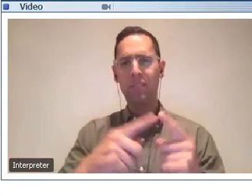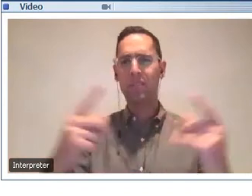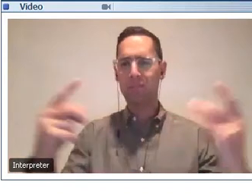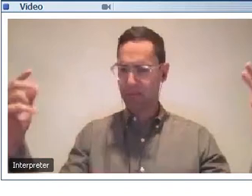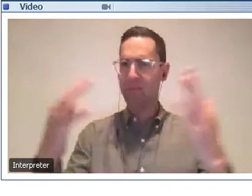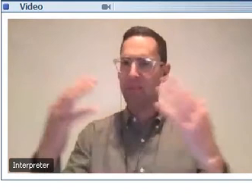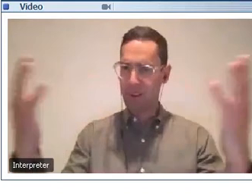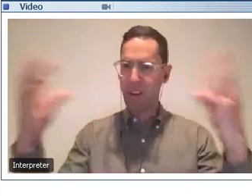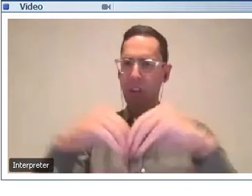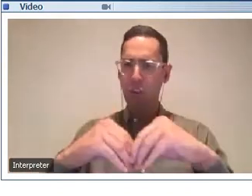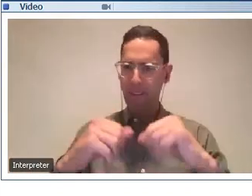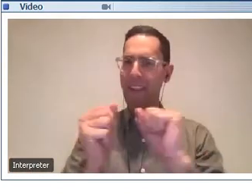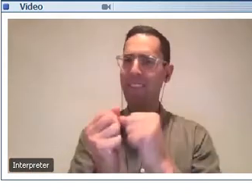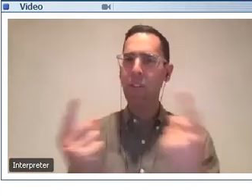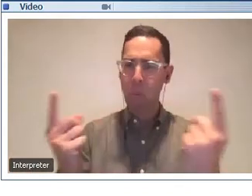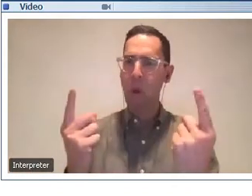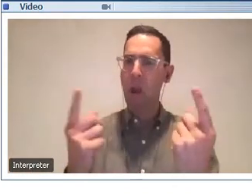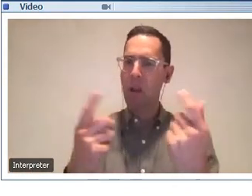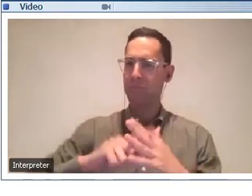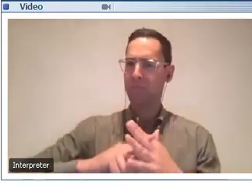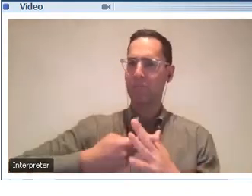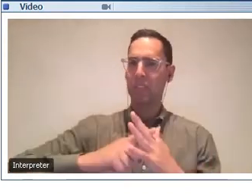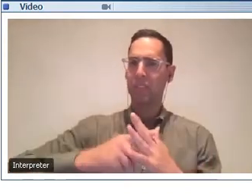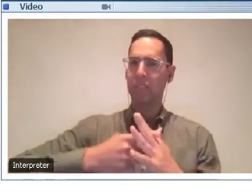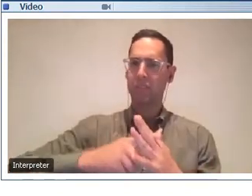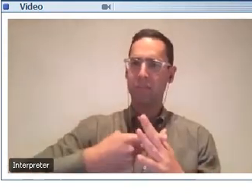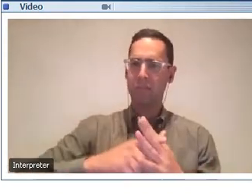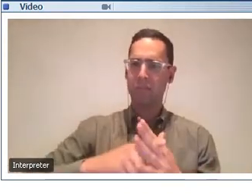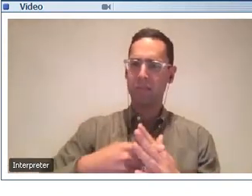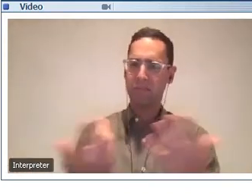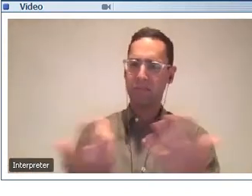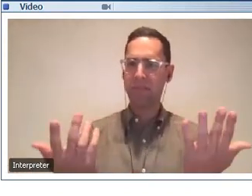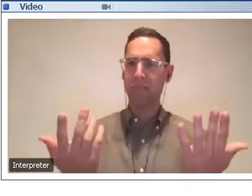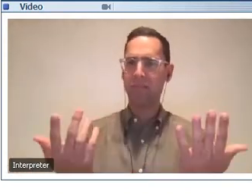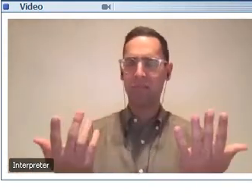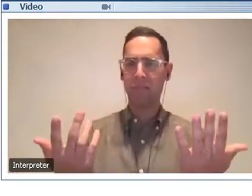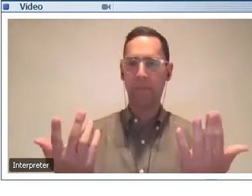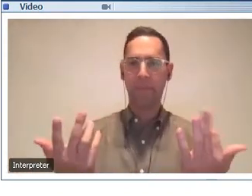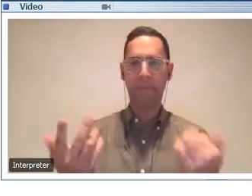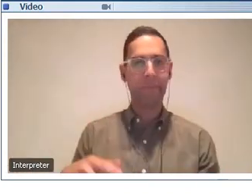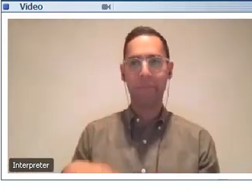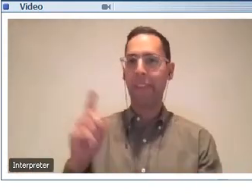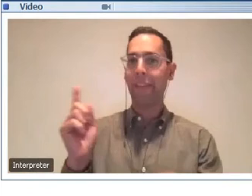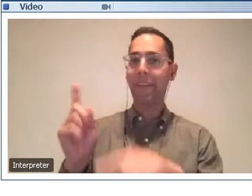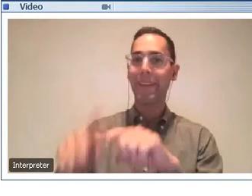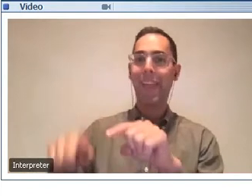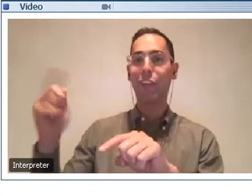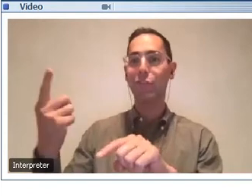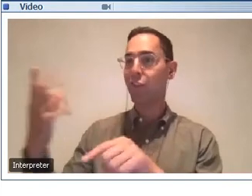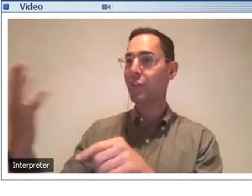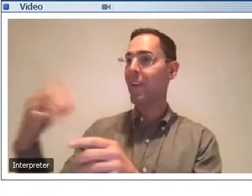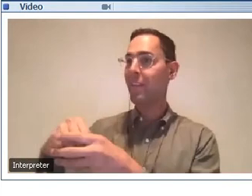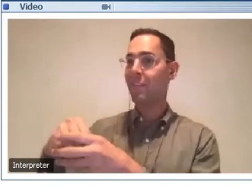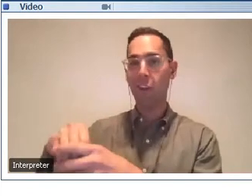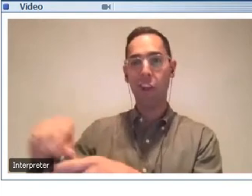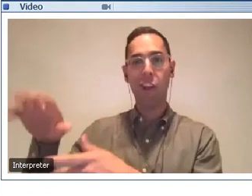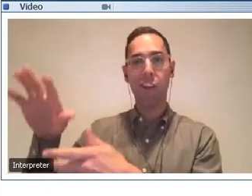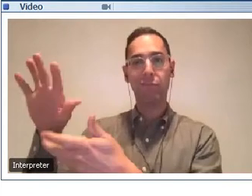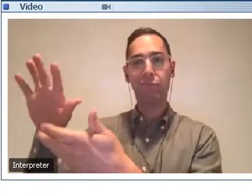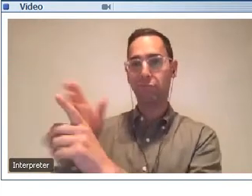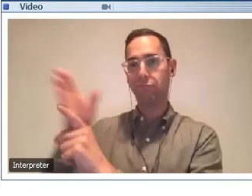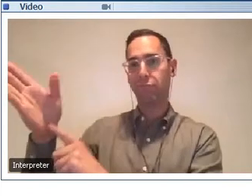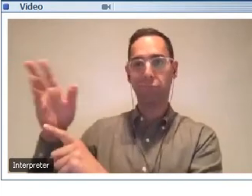realize later that you haven't included other populations, they often have a one-page addendum at the end of that policy. It's not nearly